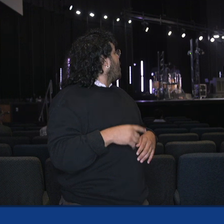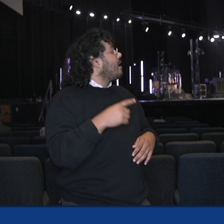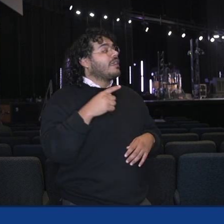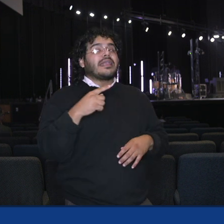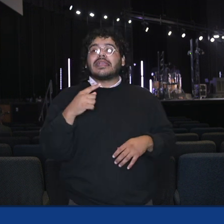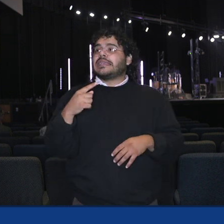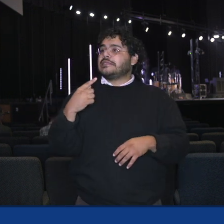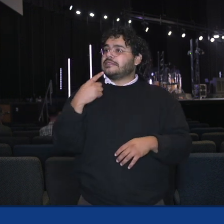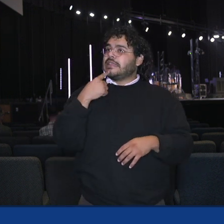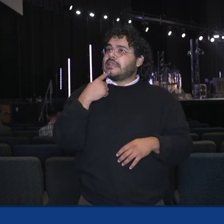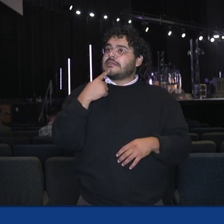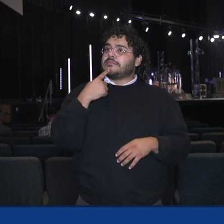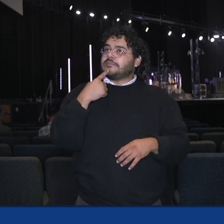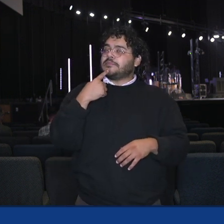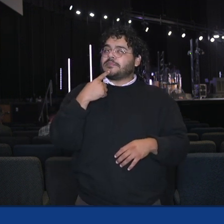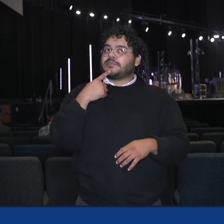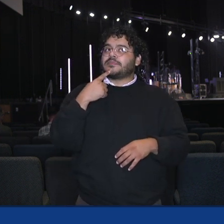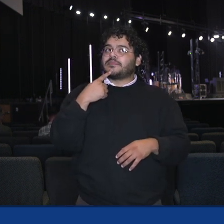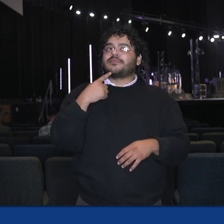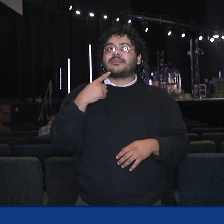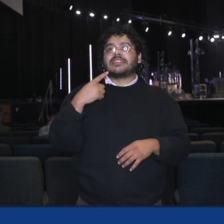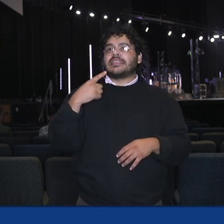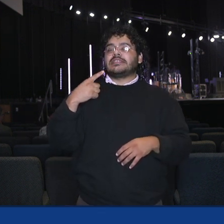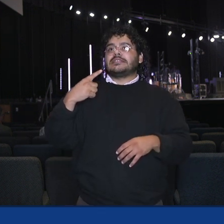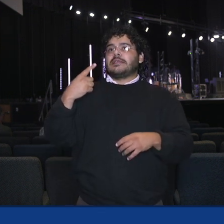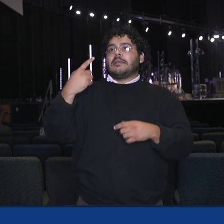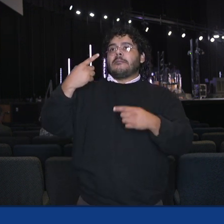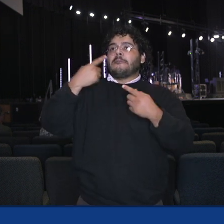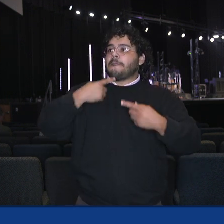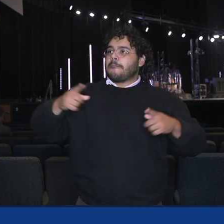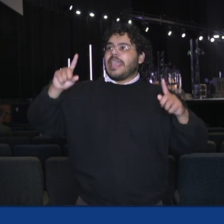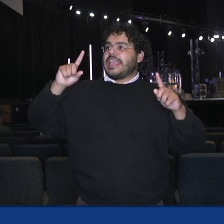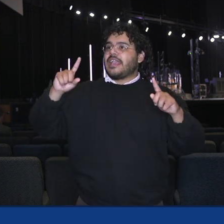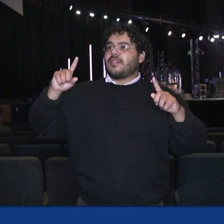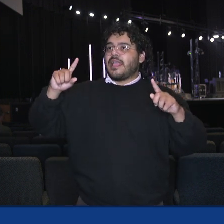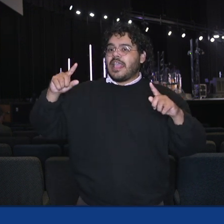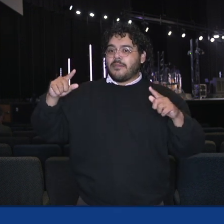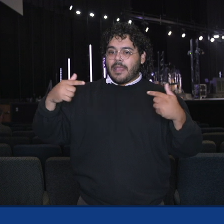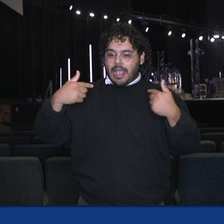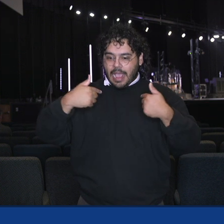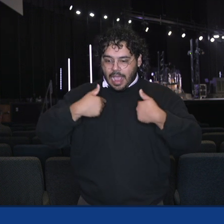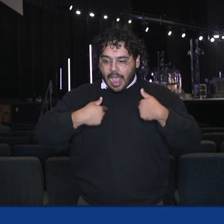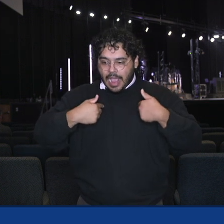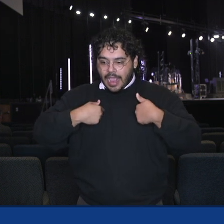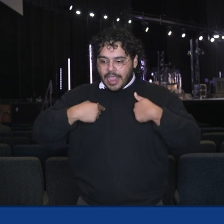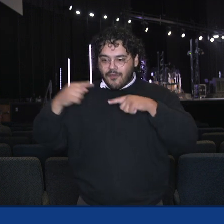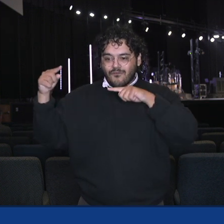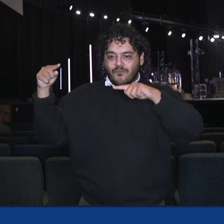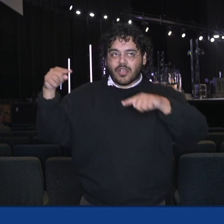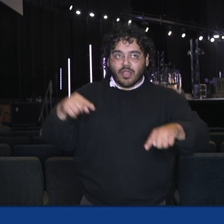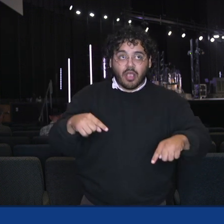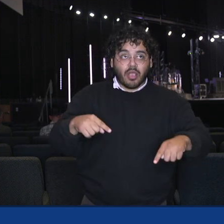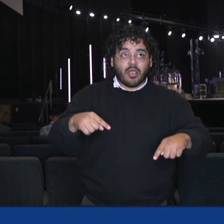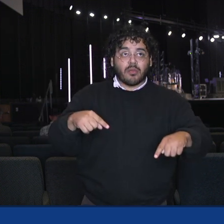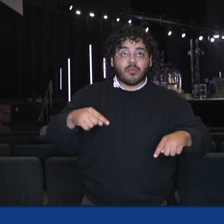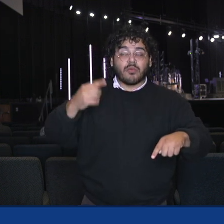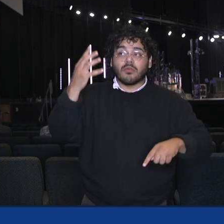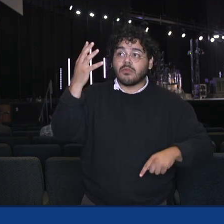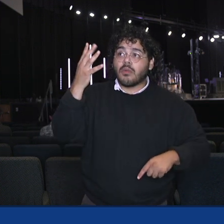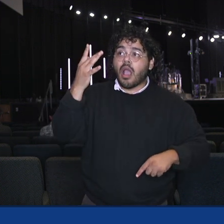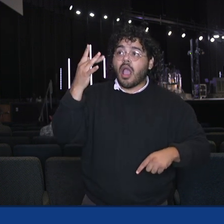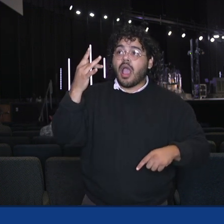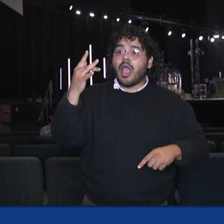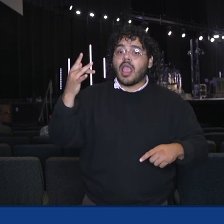he's making a radical claim about who he is in the world. "I have come," he says, "to take all that is